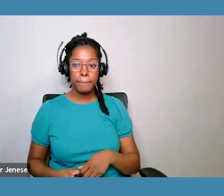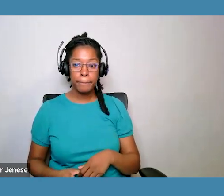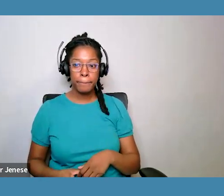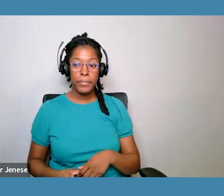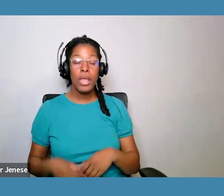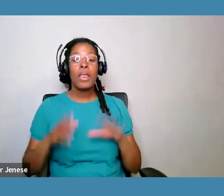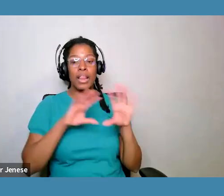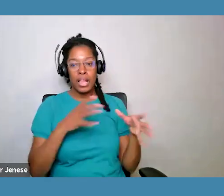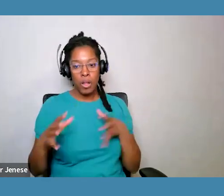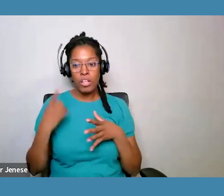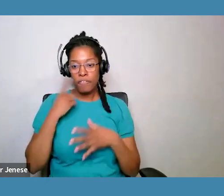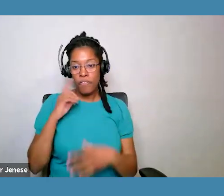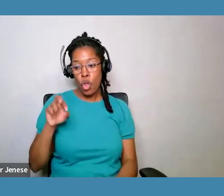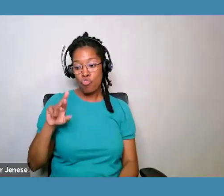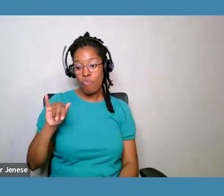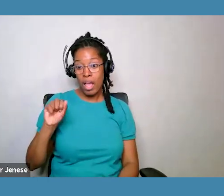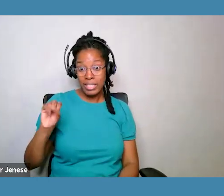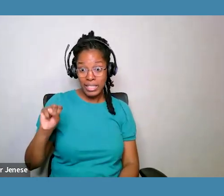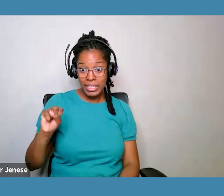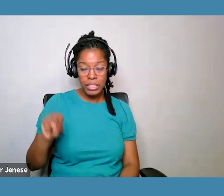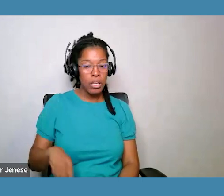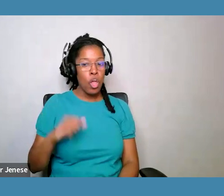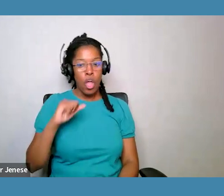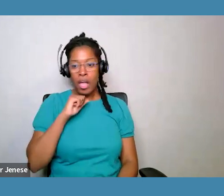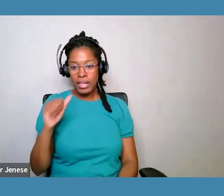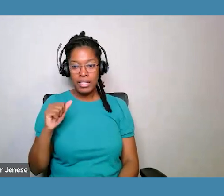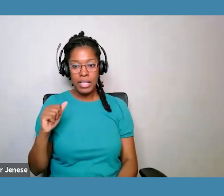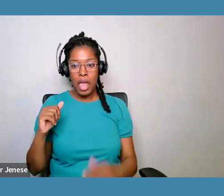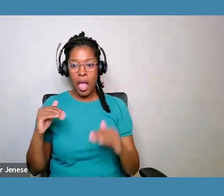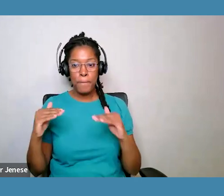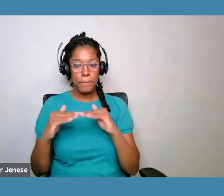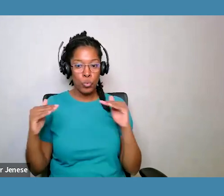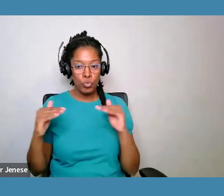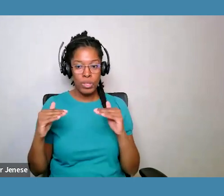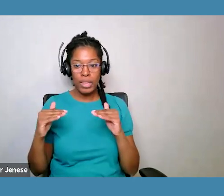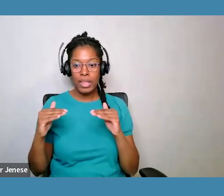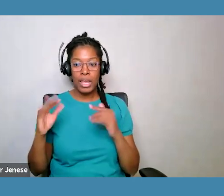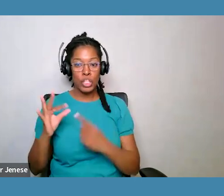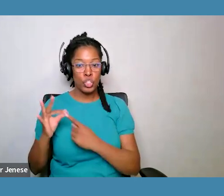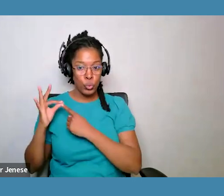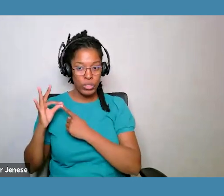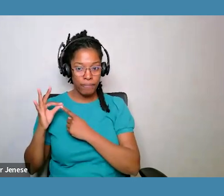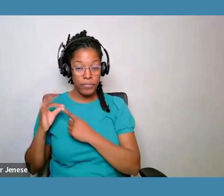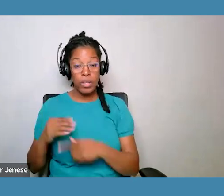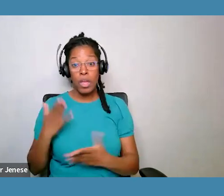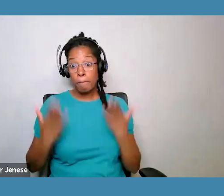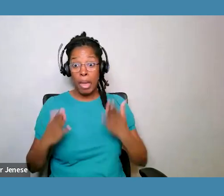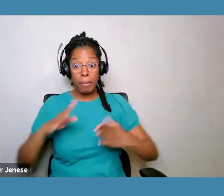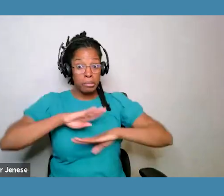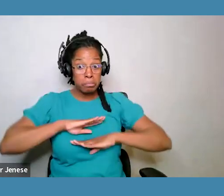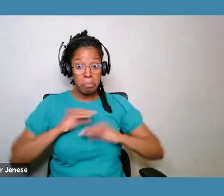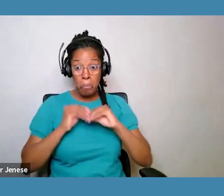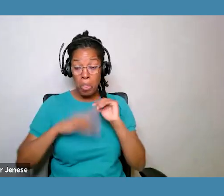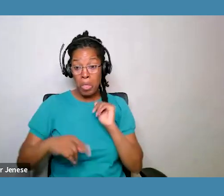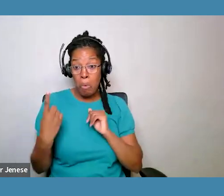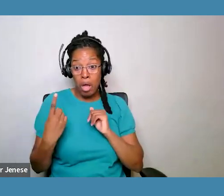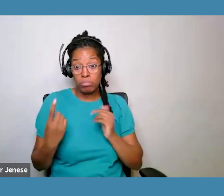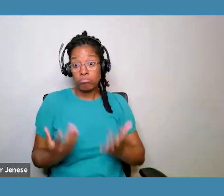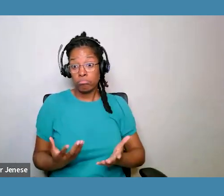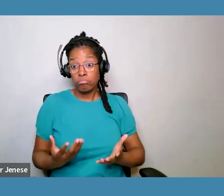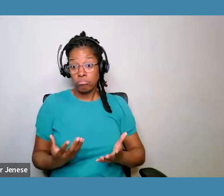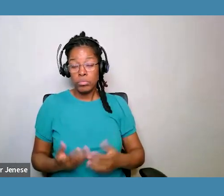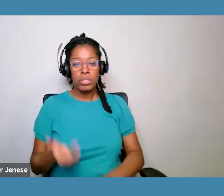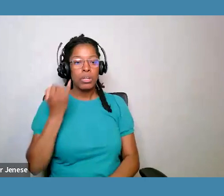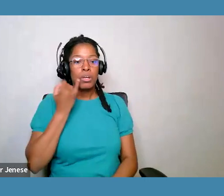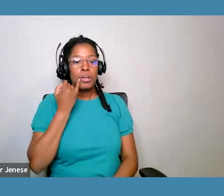the categories for crisis are not mutually exclusive. You might meet more than one. And so when